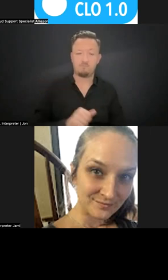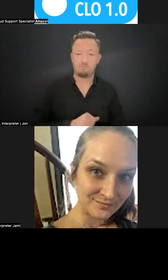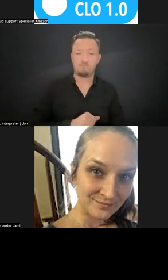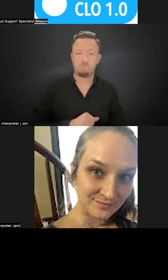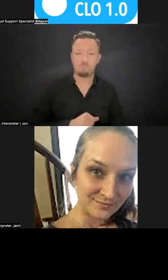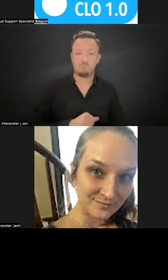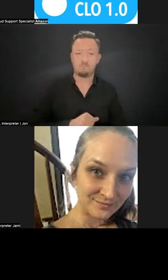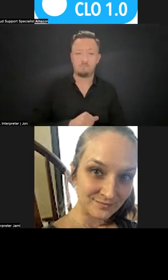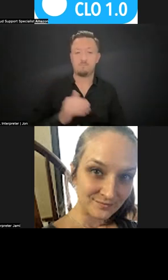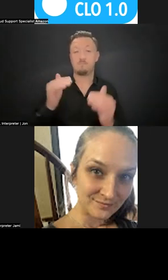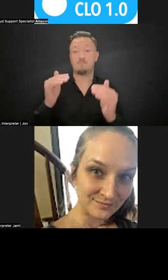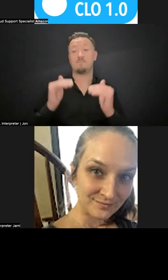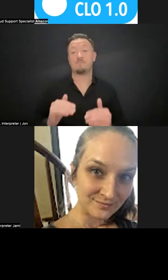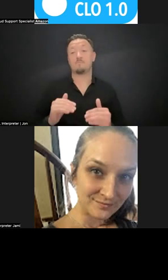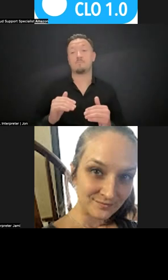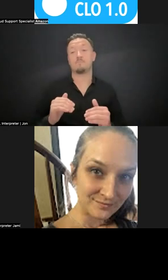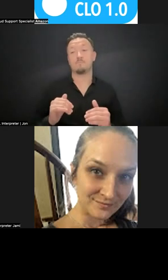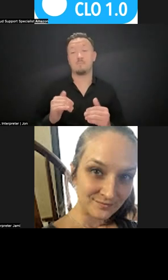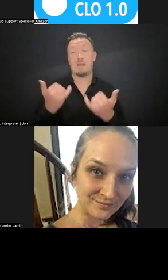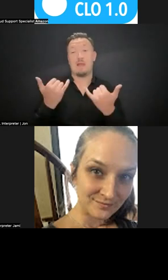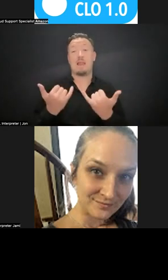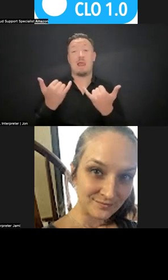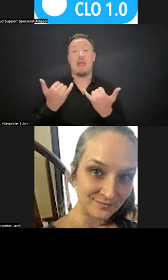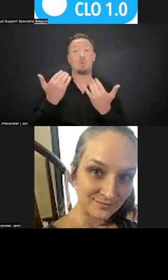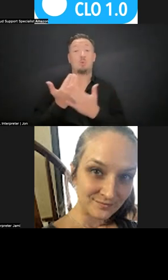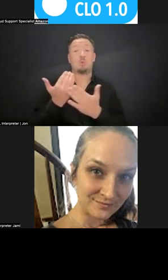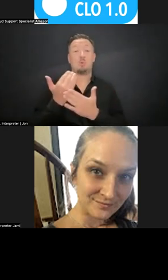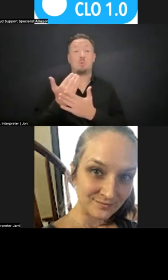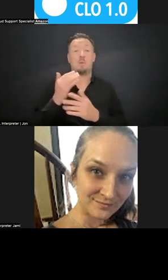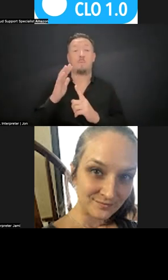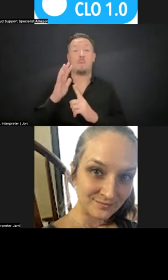And then the final V that's showing up nowadays is the value.